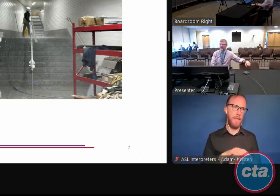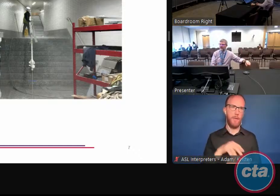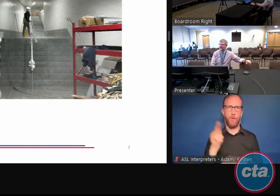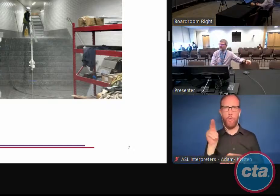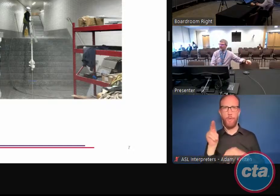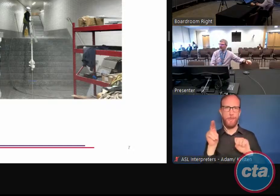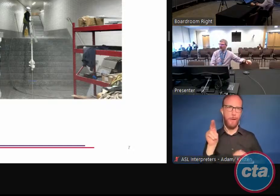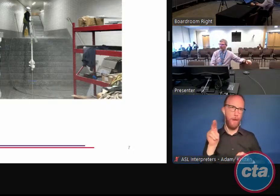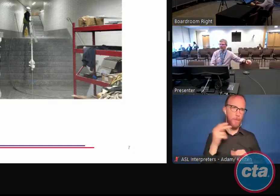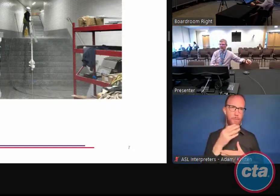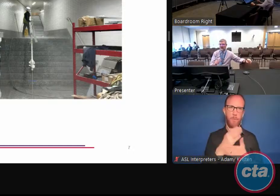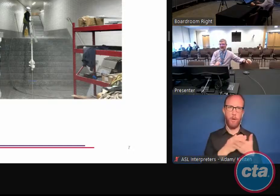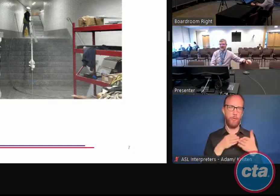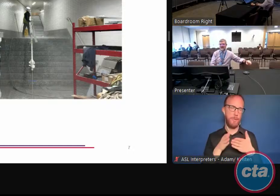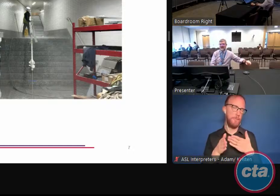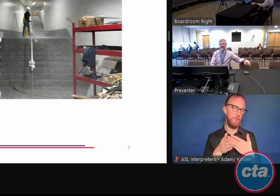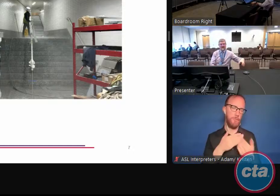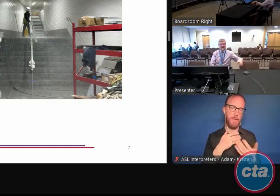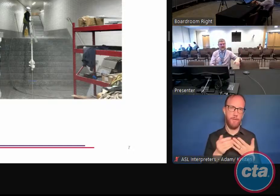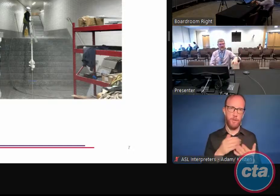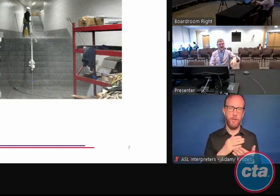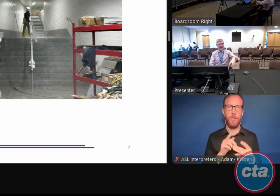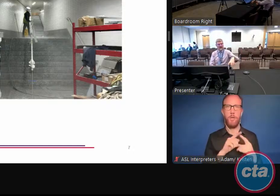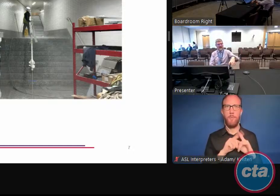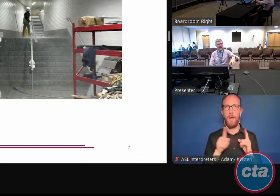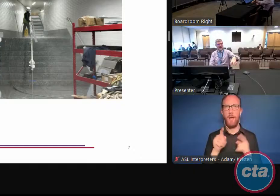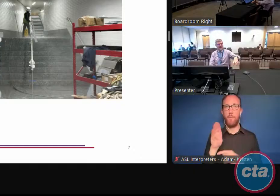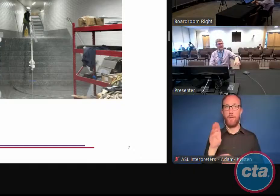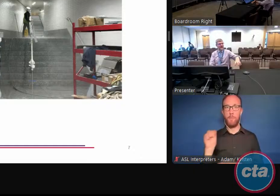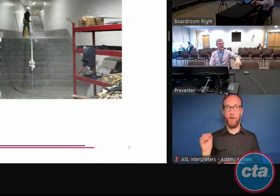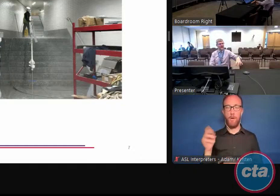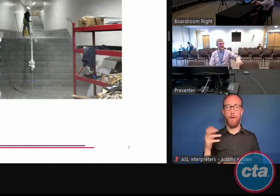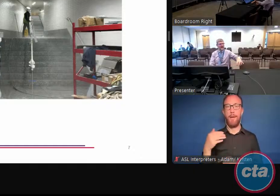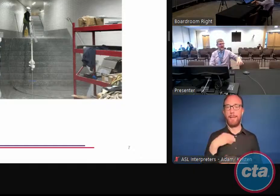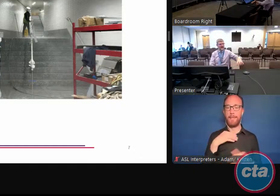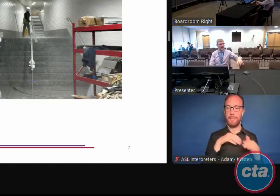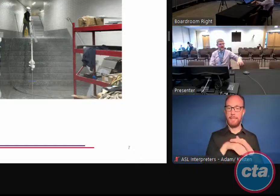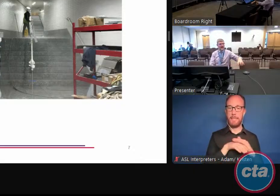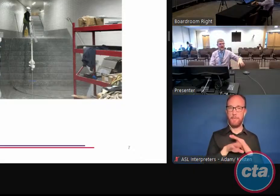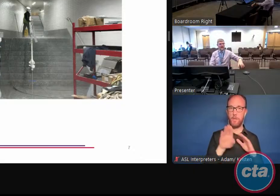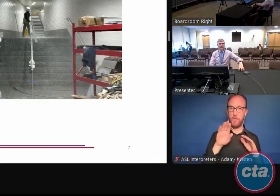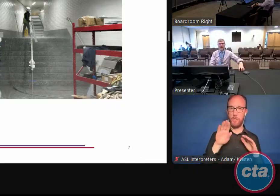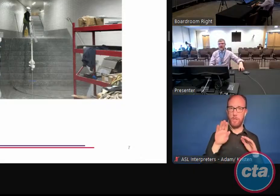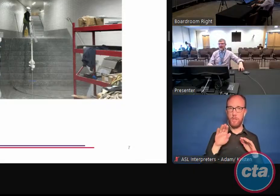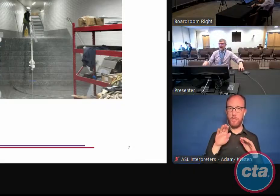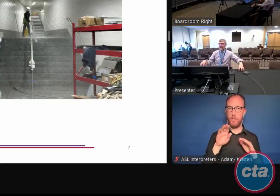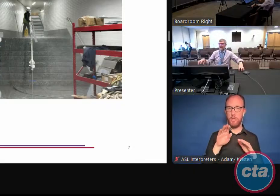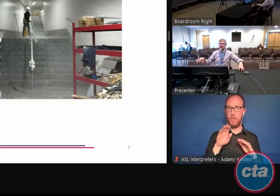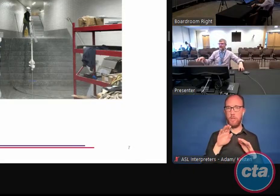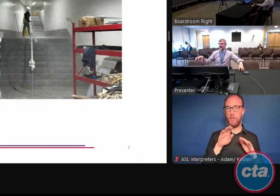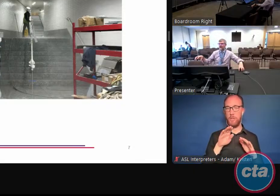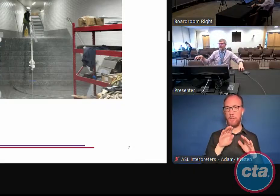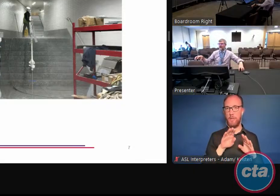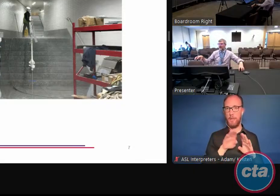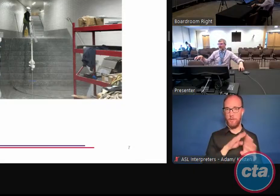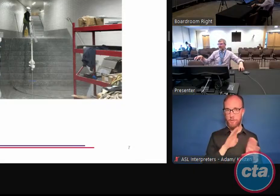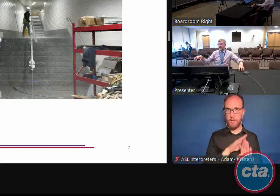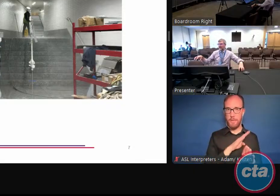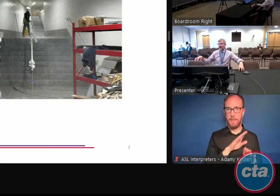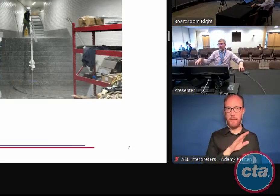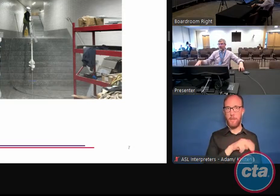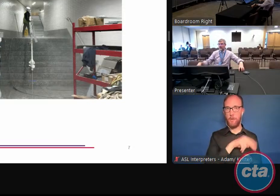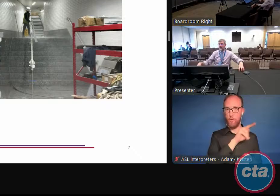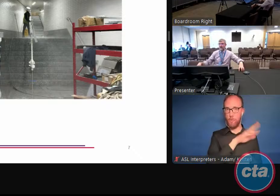kind of which one it is. But Bryn Mawr actually has an accessible entrance on the north side of Bryn Mawr and an accessible entrance